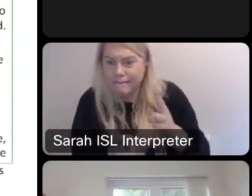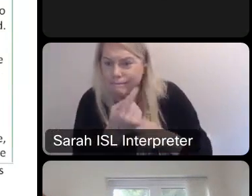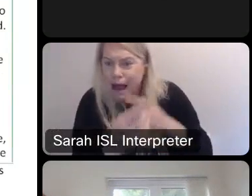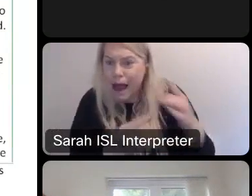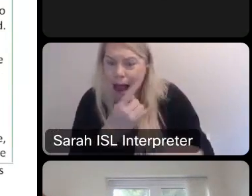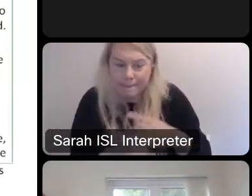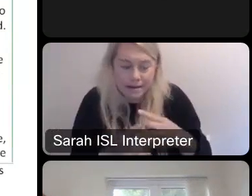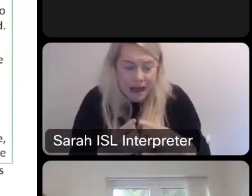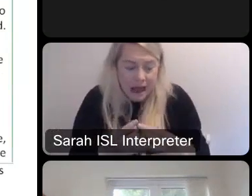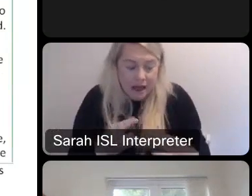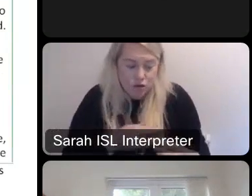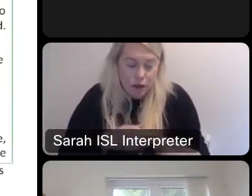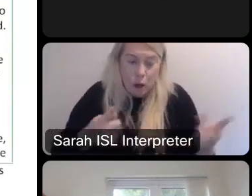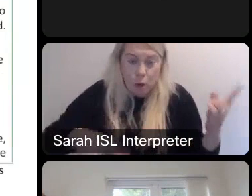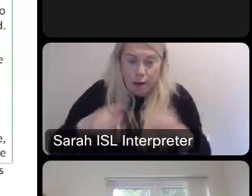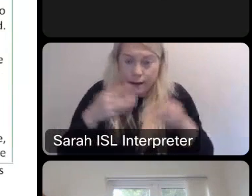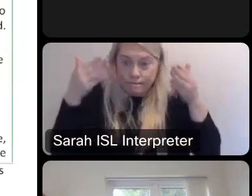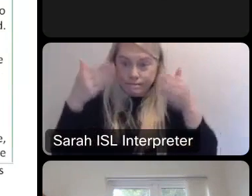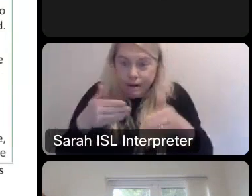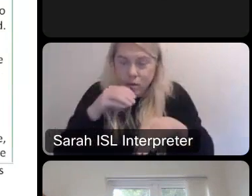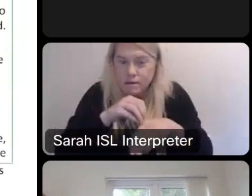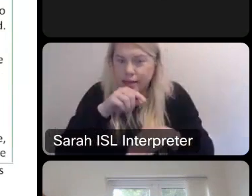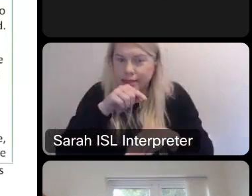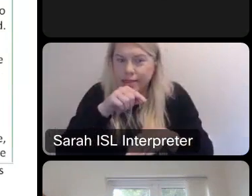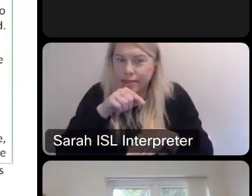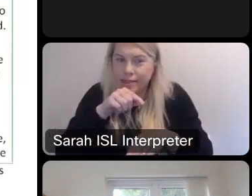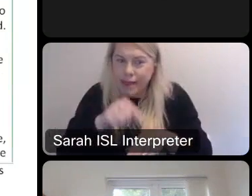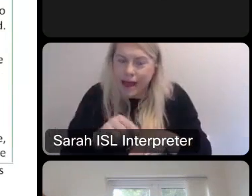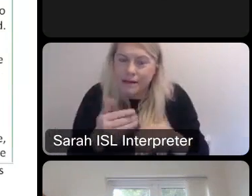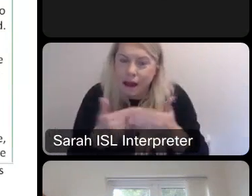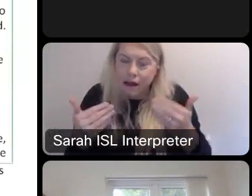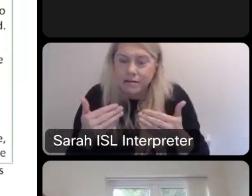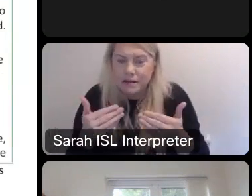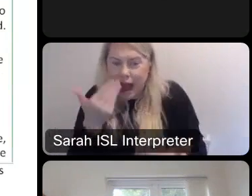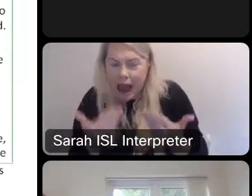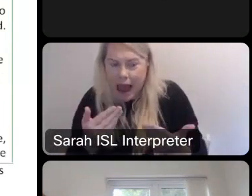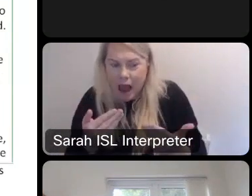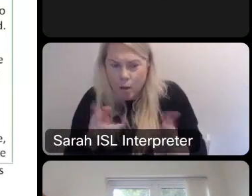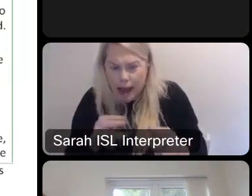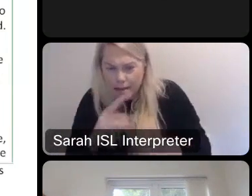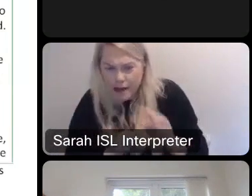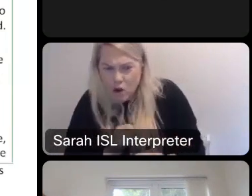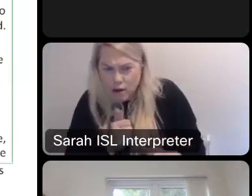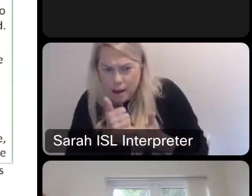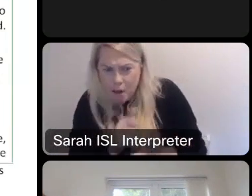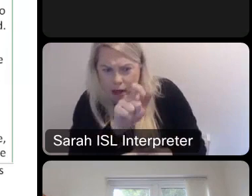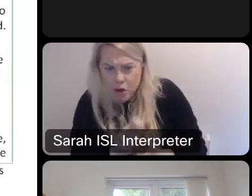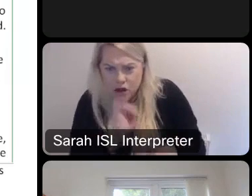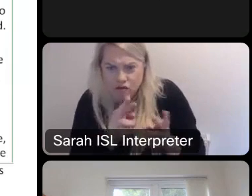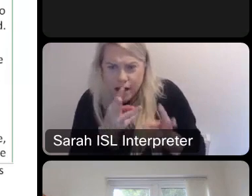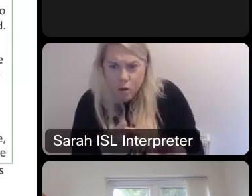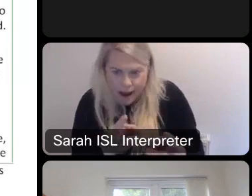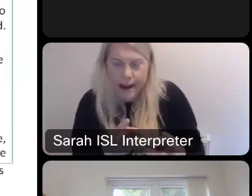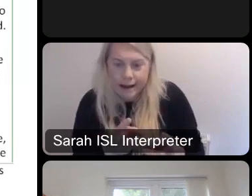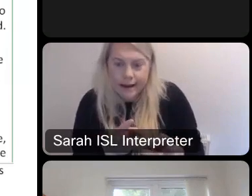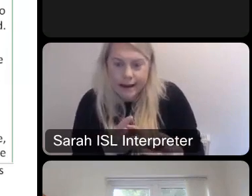particular attention to in terms of how do we make sure that the person is supported. We arrange that